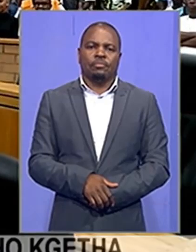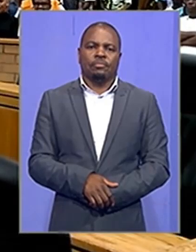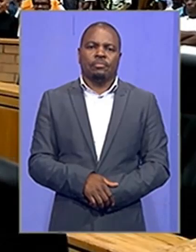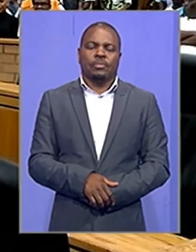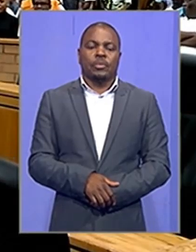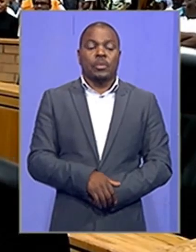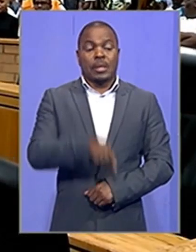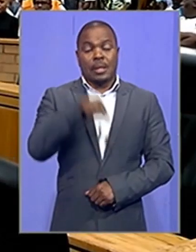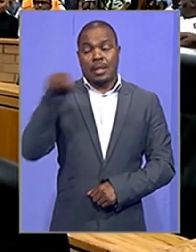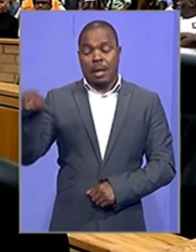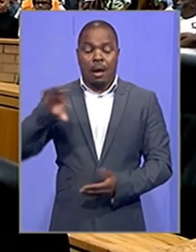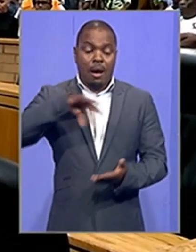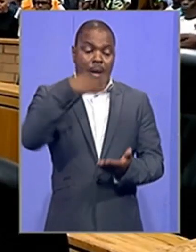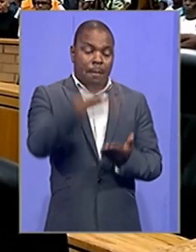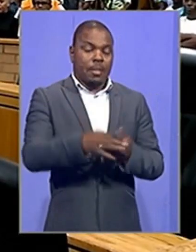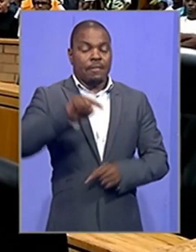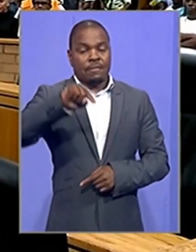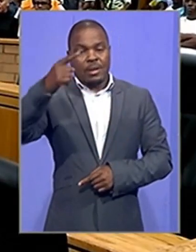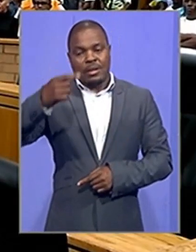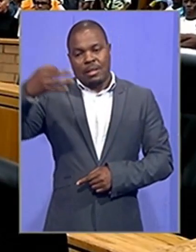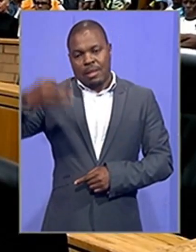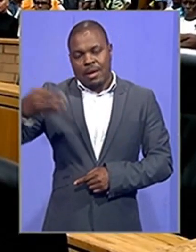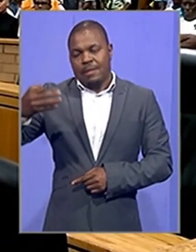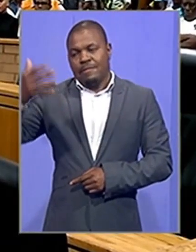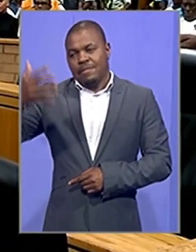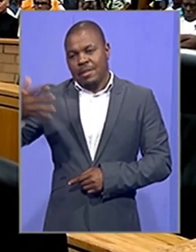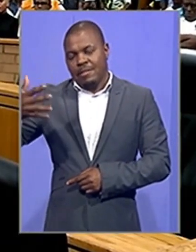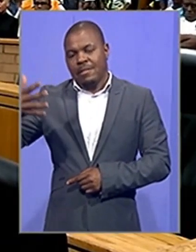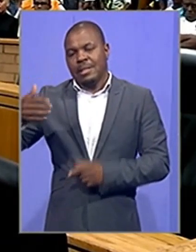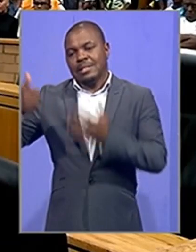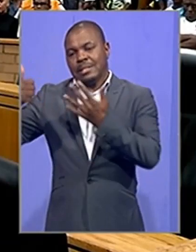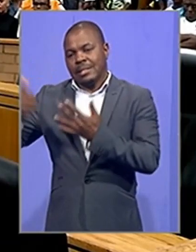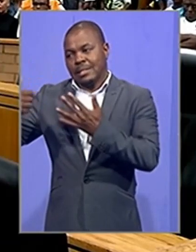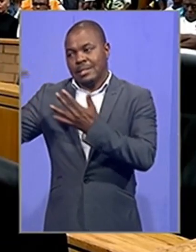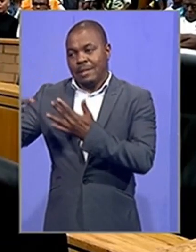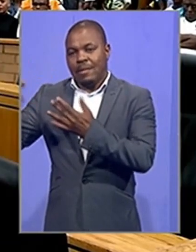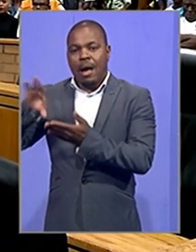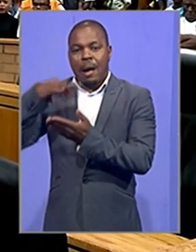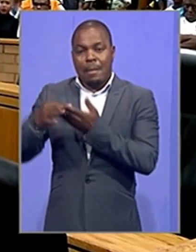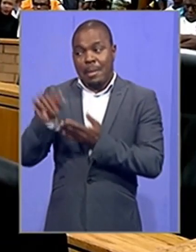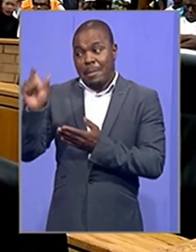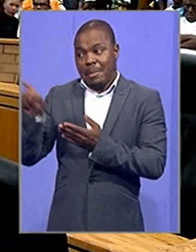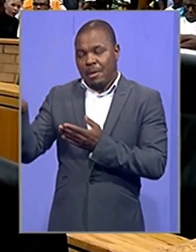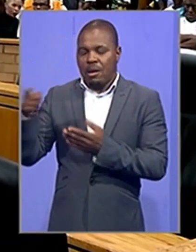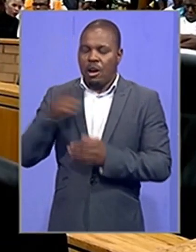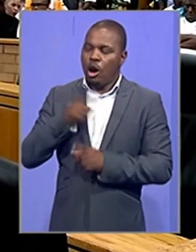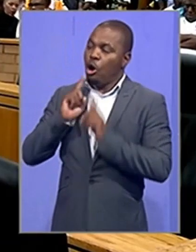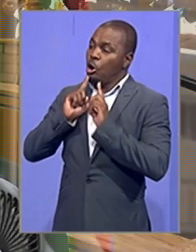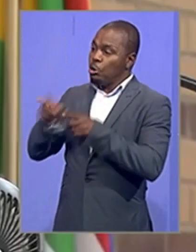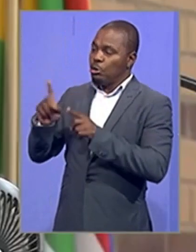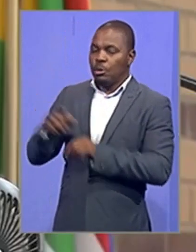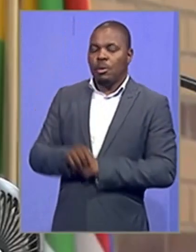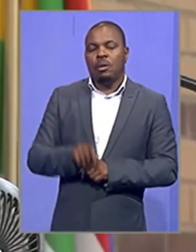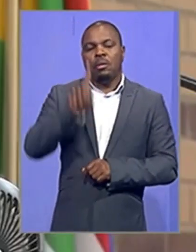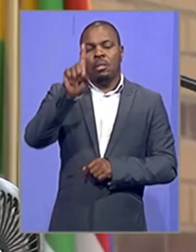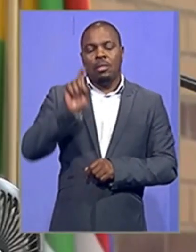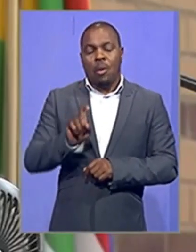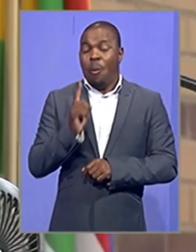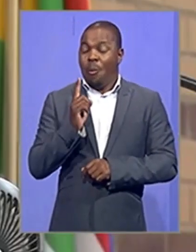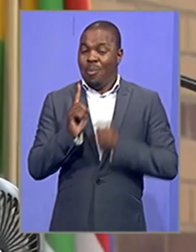In respect of the application by the first and third to fifth applicants and the sixth and seventh applicants, it is ordered that Roman numeral